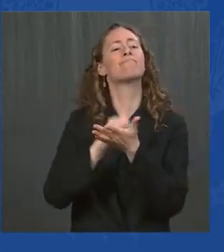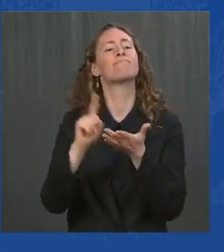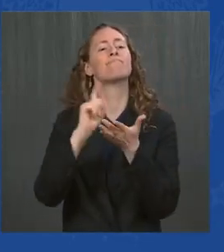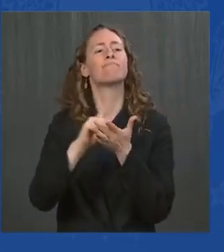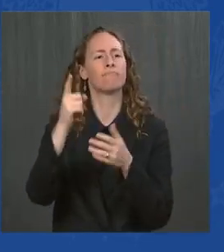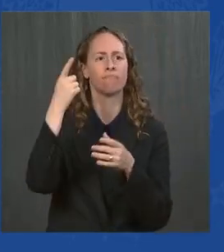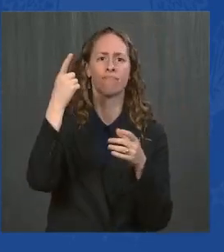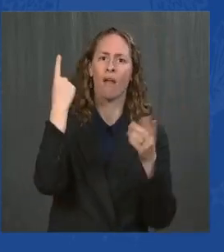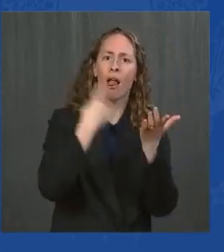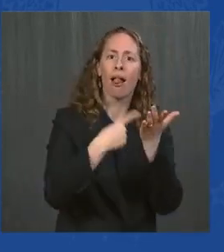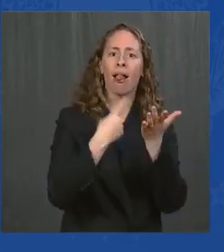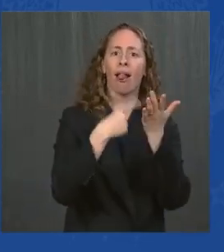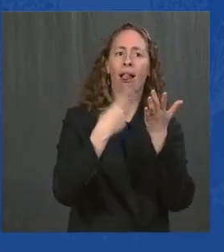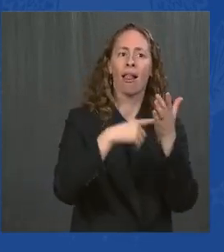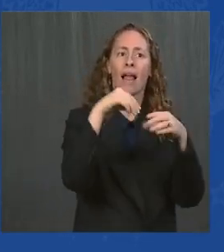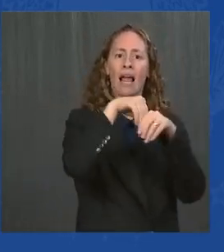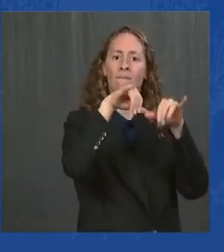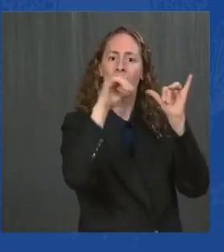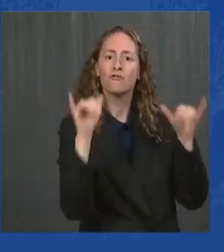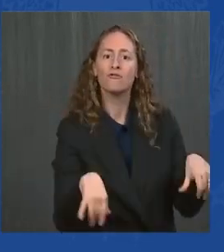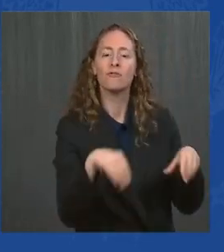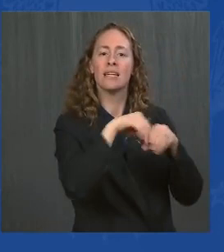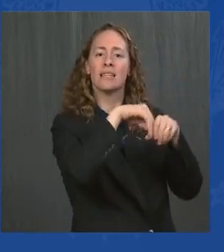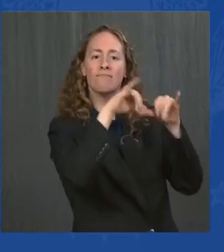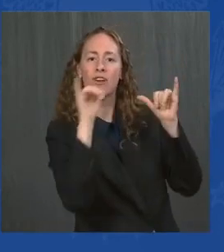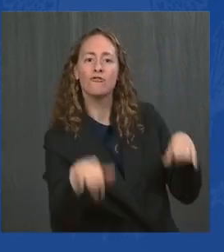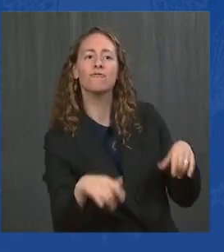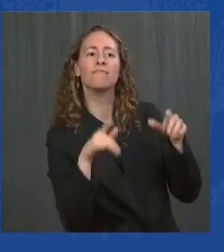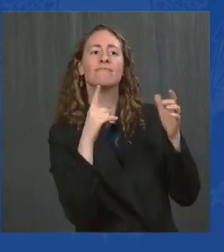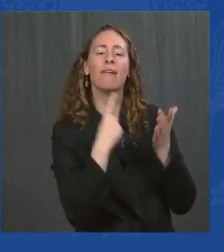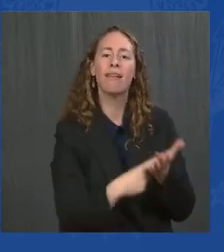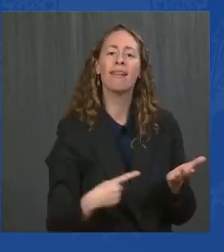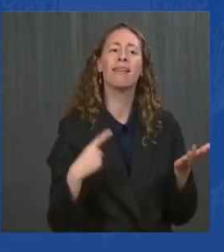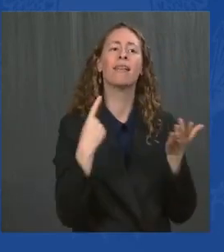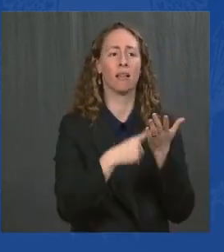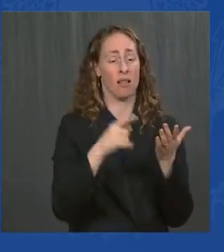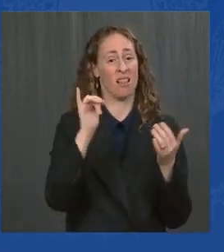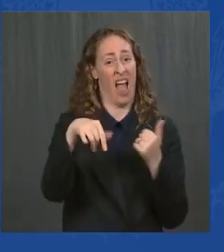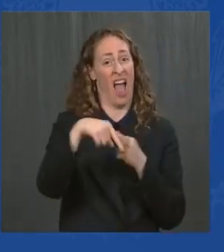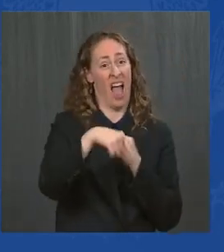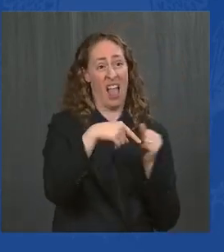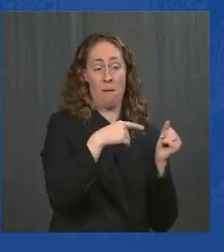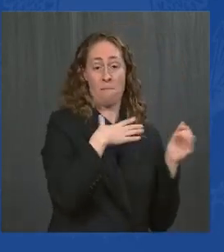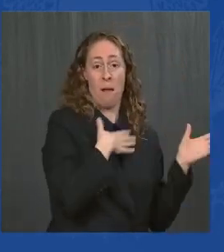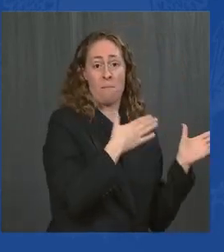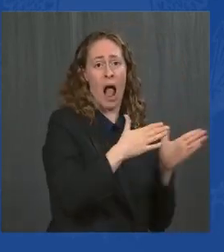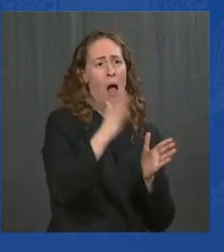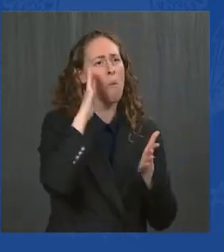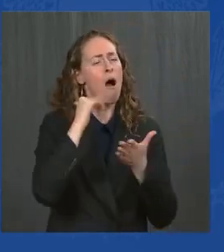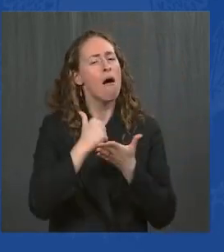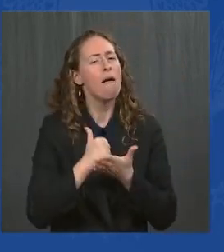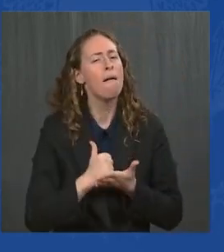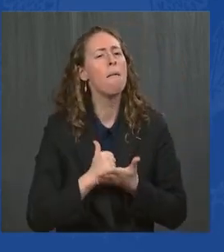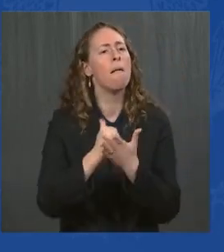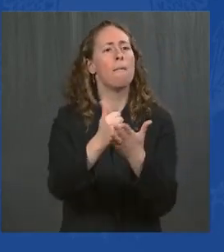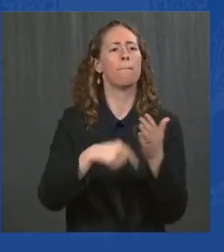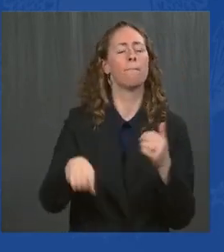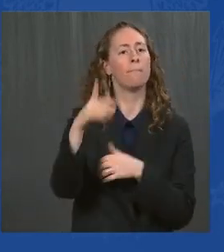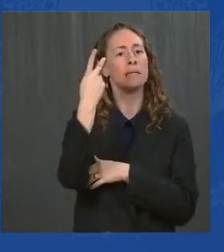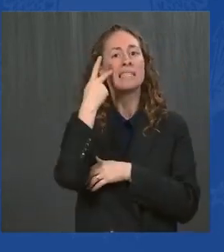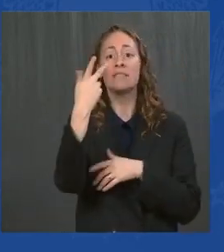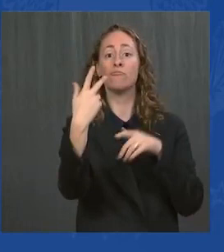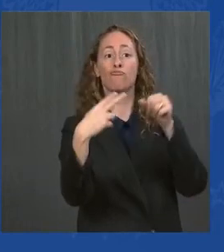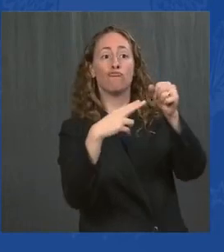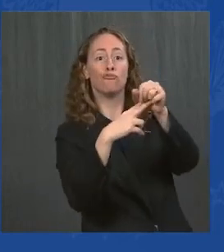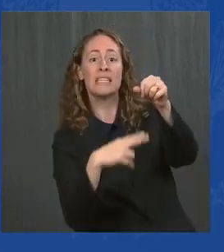and figuratively, it's going to change things on our streets across the country and figuratively as it